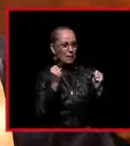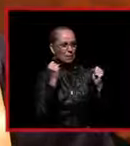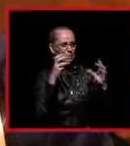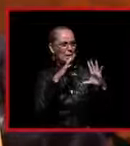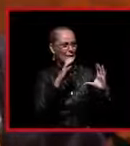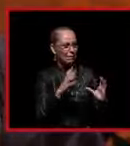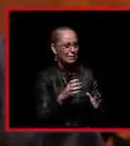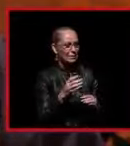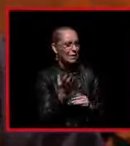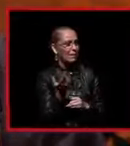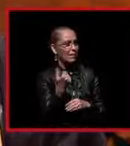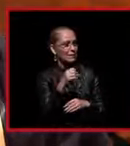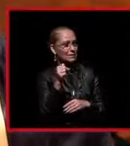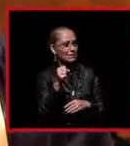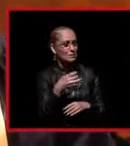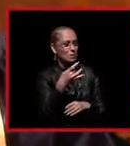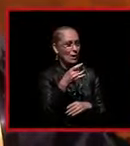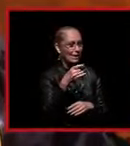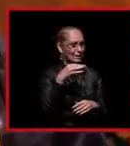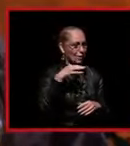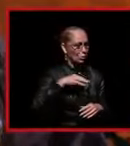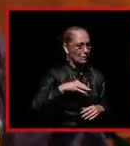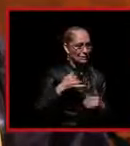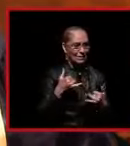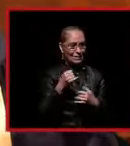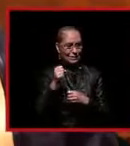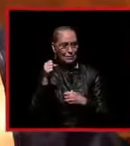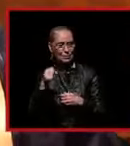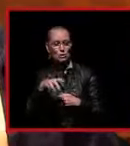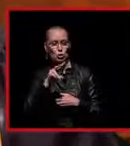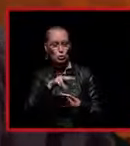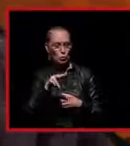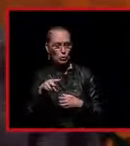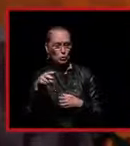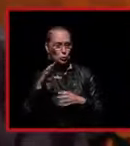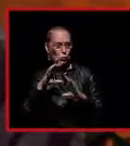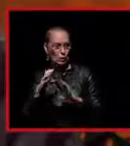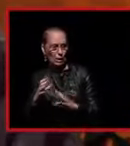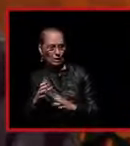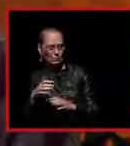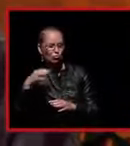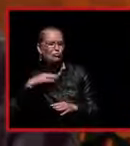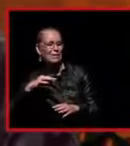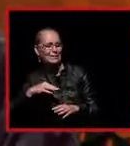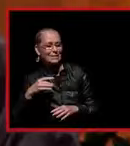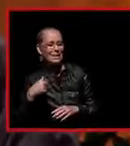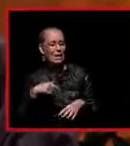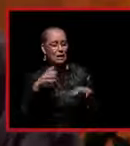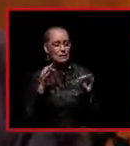credits last semester and 22 this spring. The practical answer I gave was that I wanted to